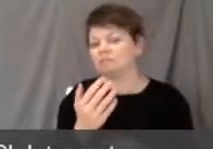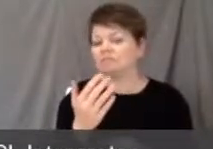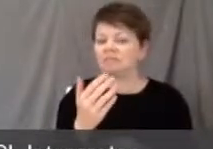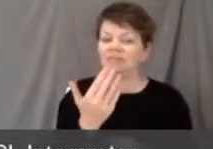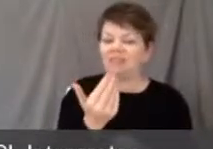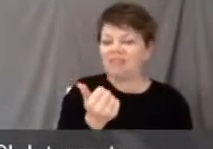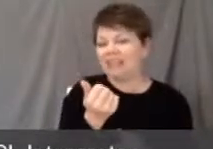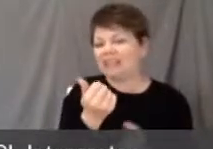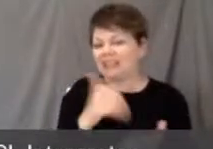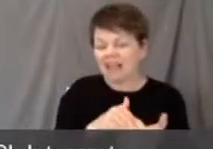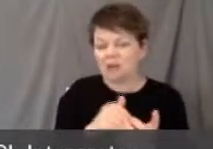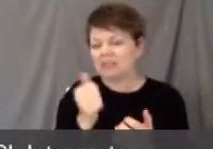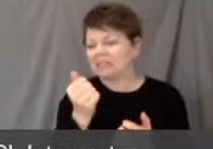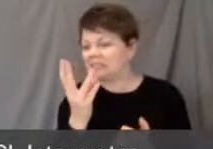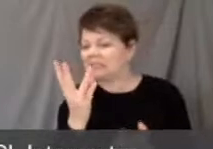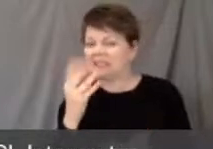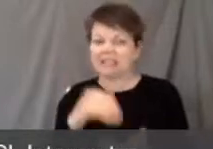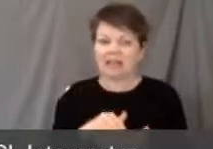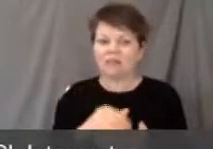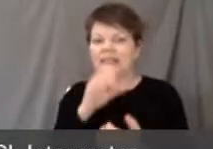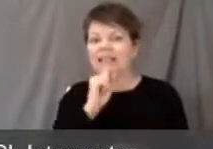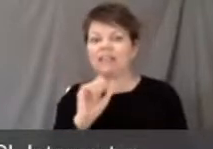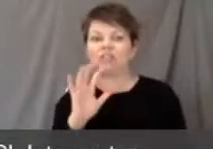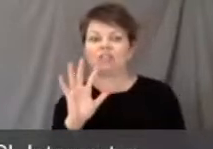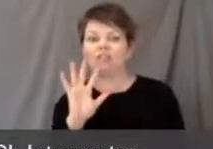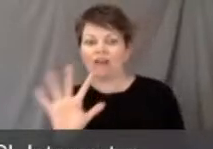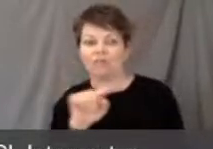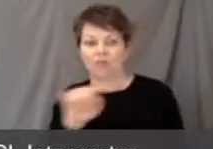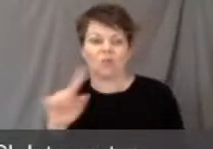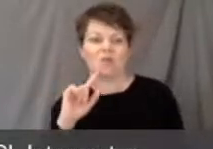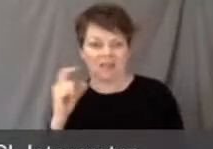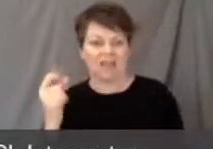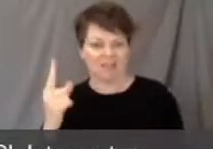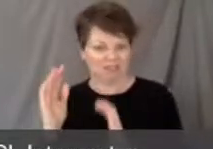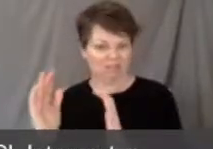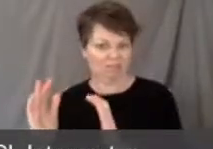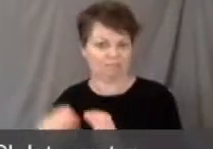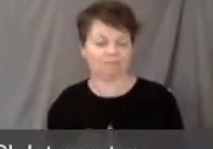in population age 5 to 11. Next slide, please.